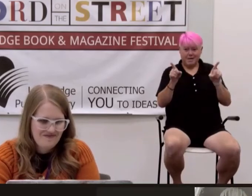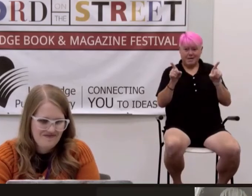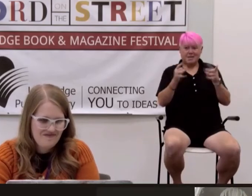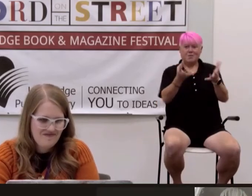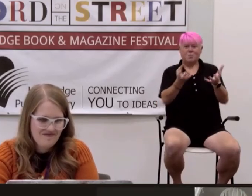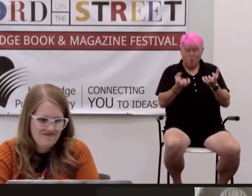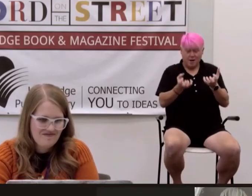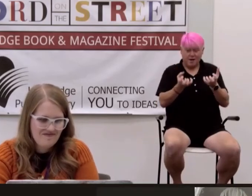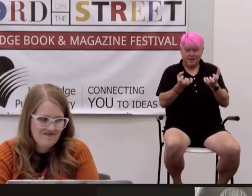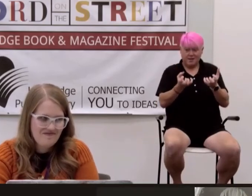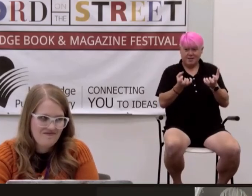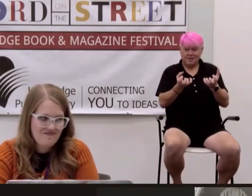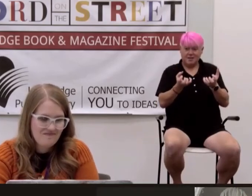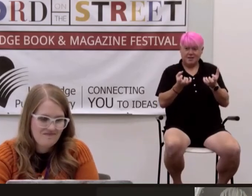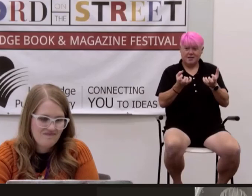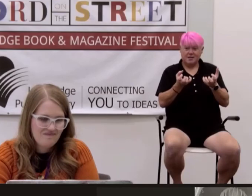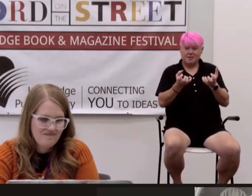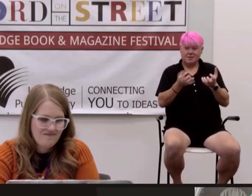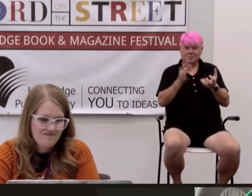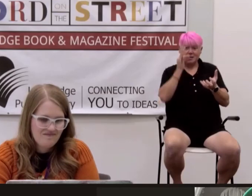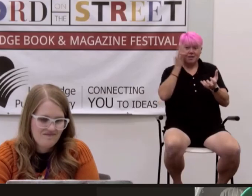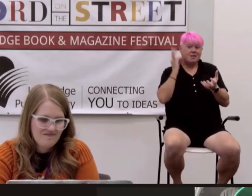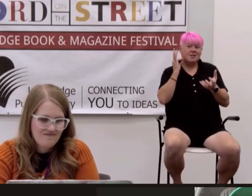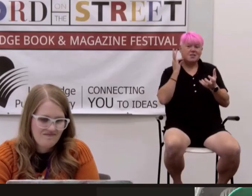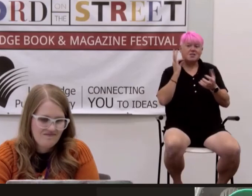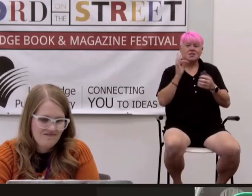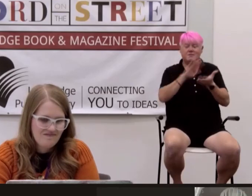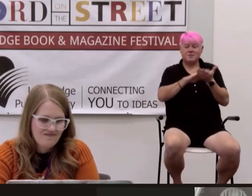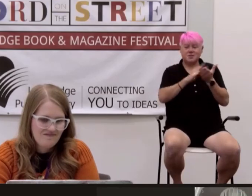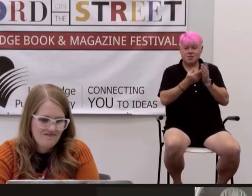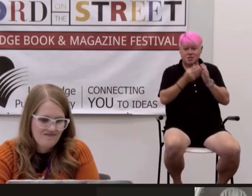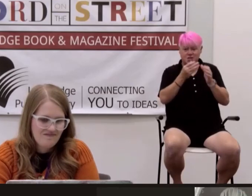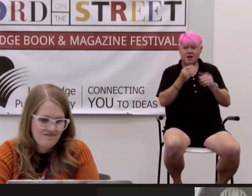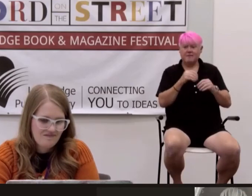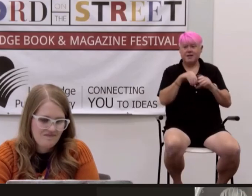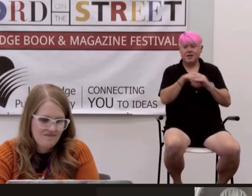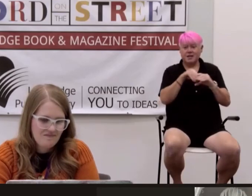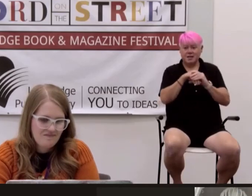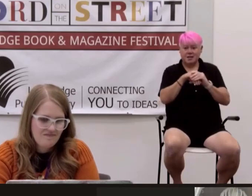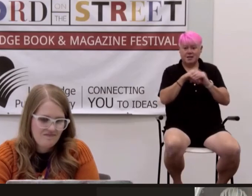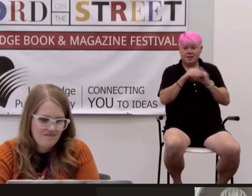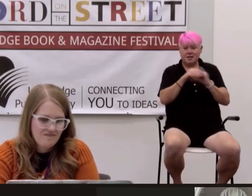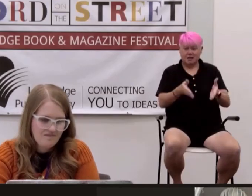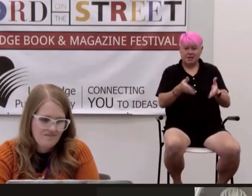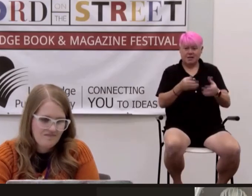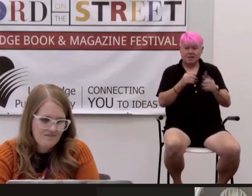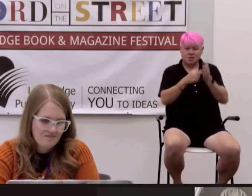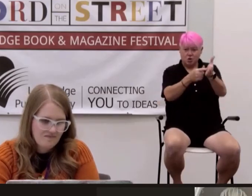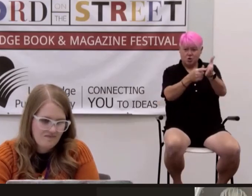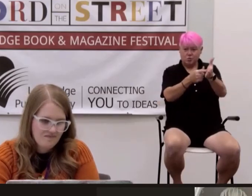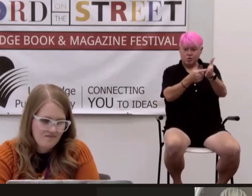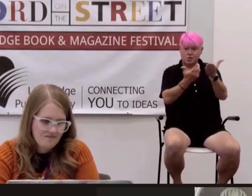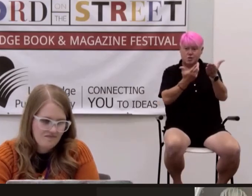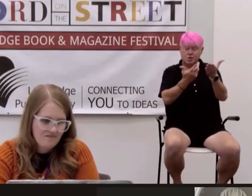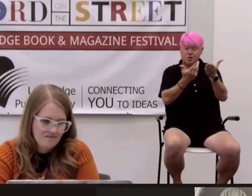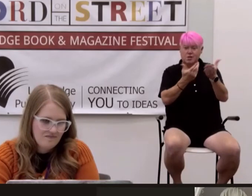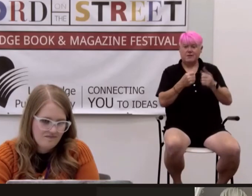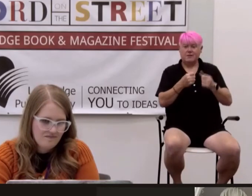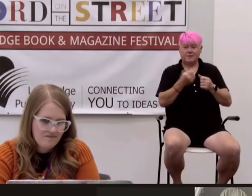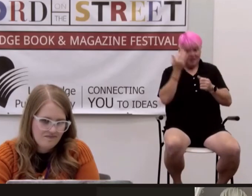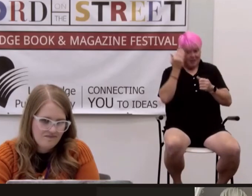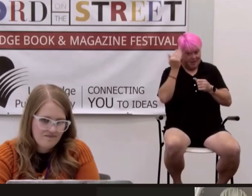be an Indigenous chef on these shows because growing up, and even now, there's just